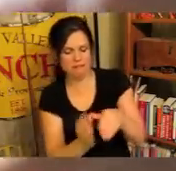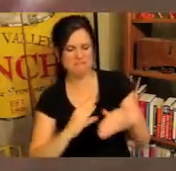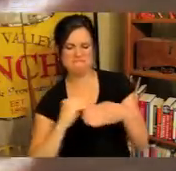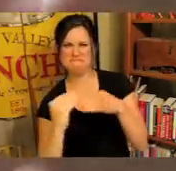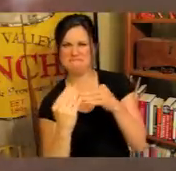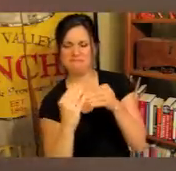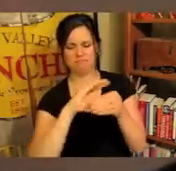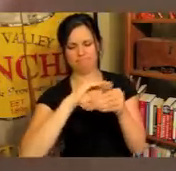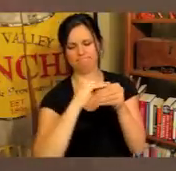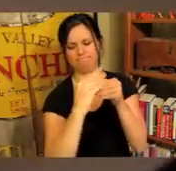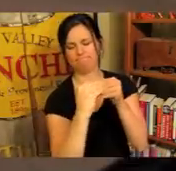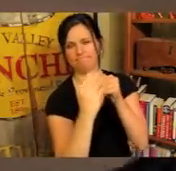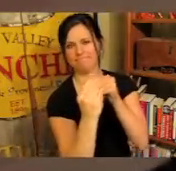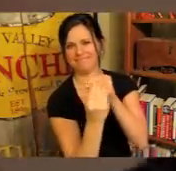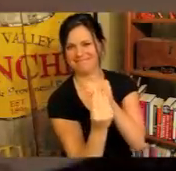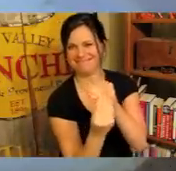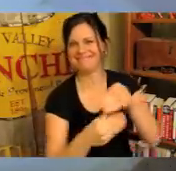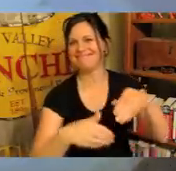water ready.